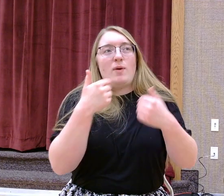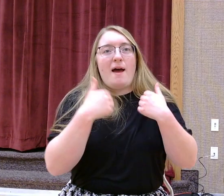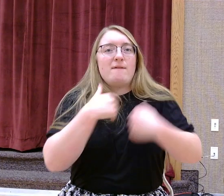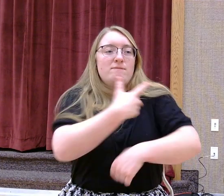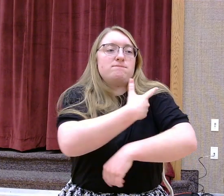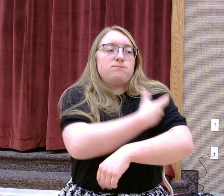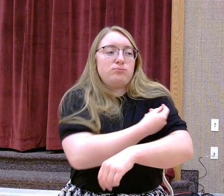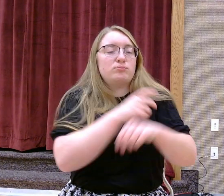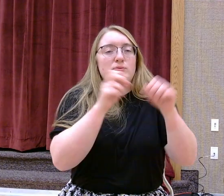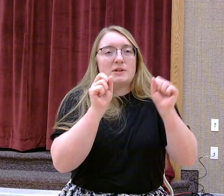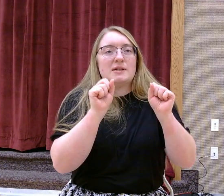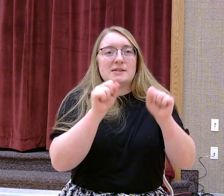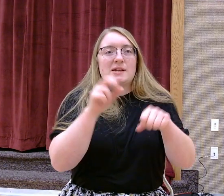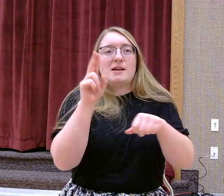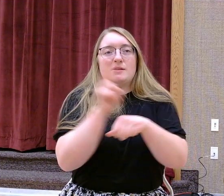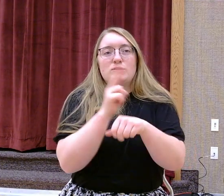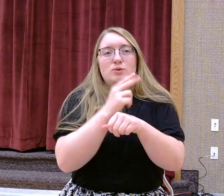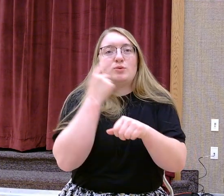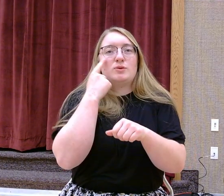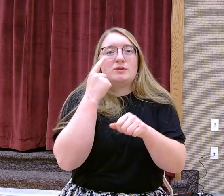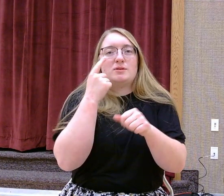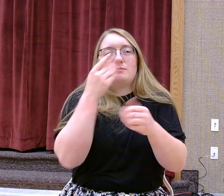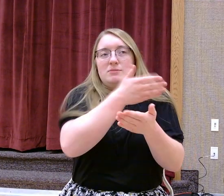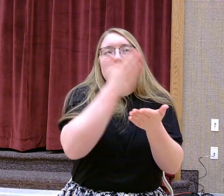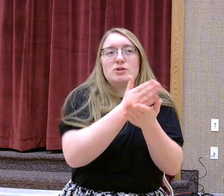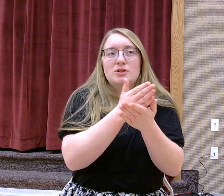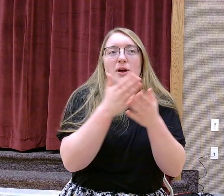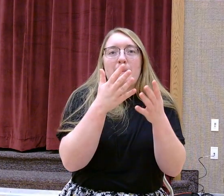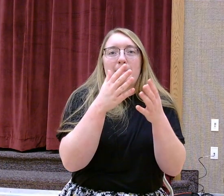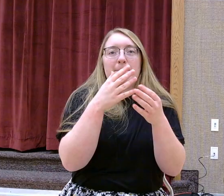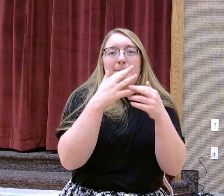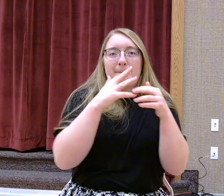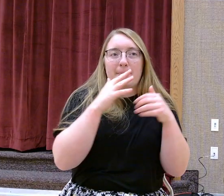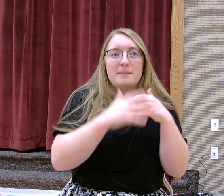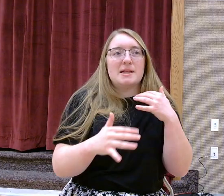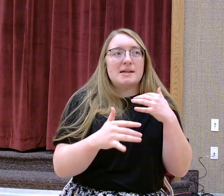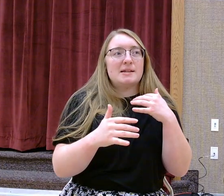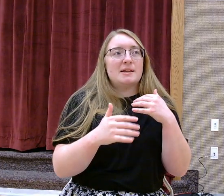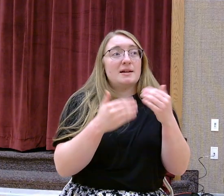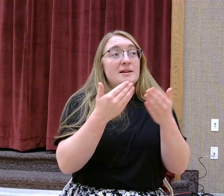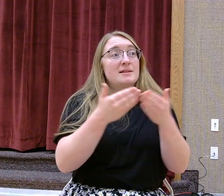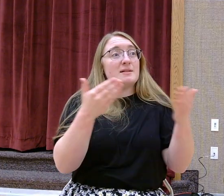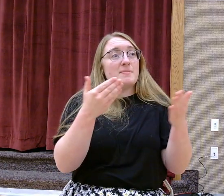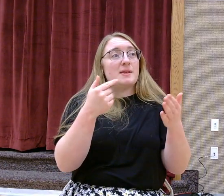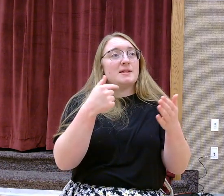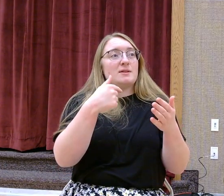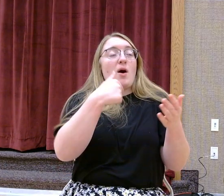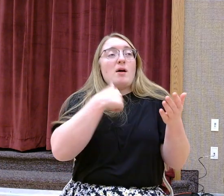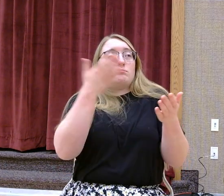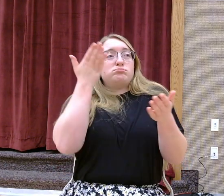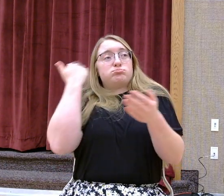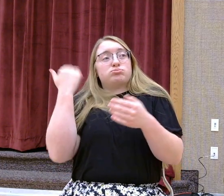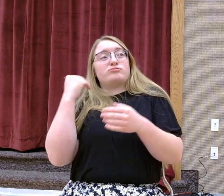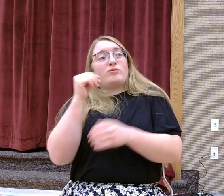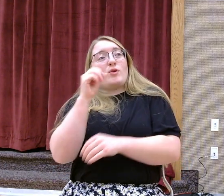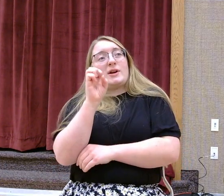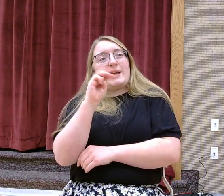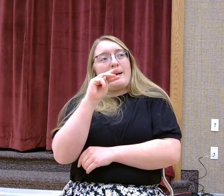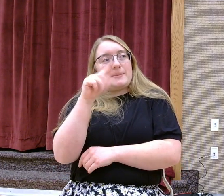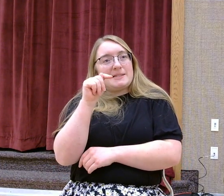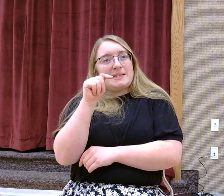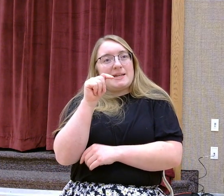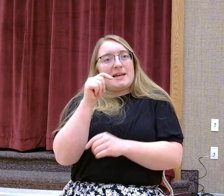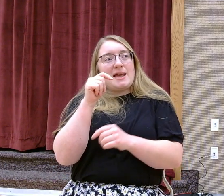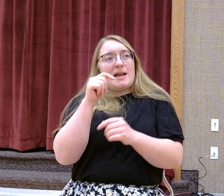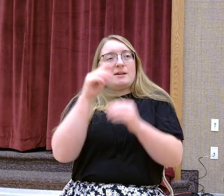too. So there's stuff out there that we just don't use. Yes. I was an EMT in the past, and Yeah. I trained some Israeli